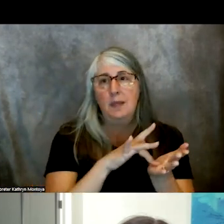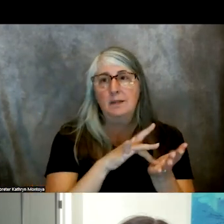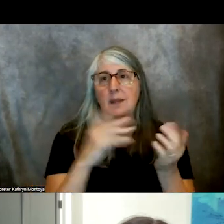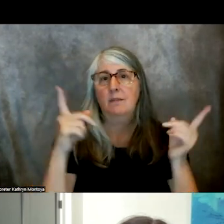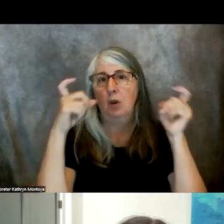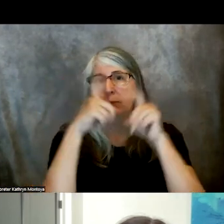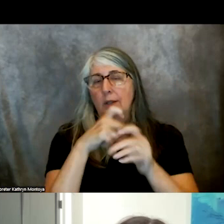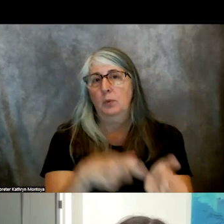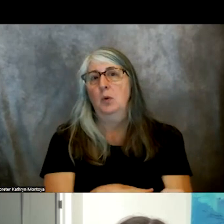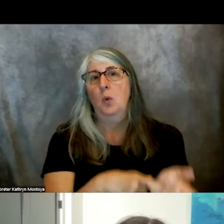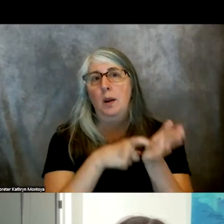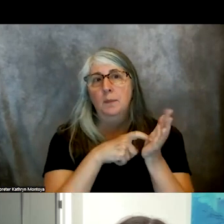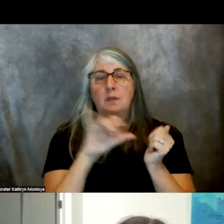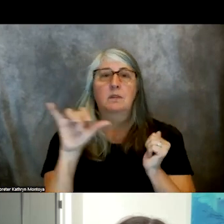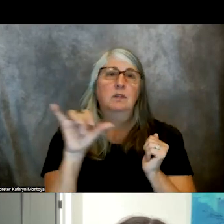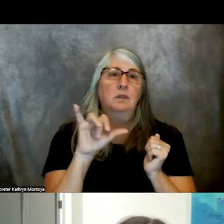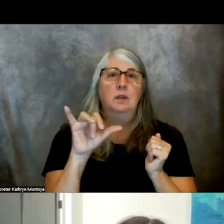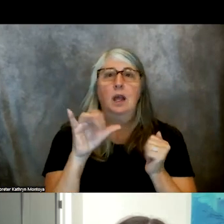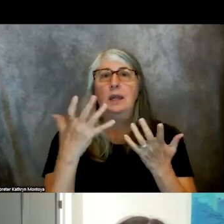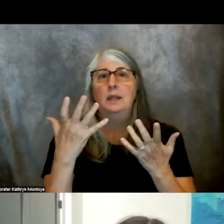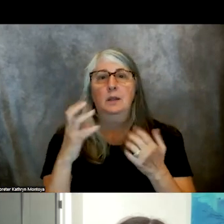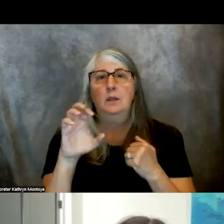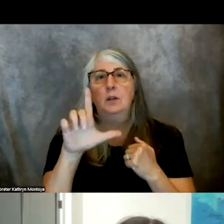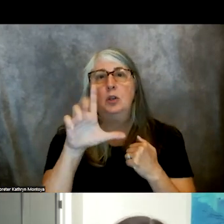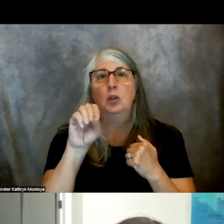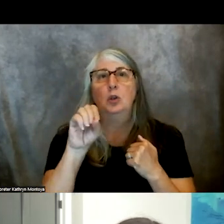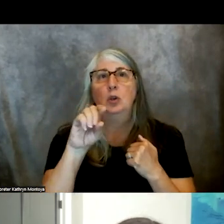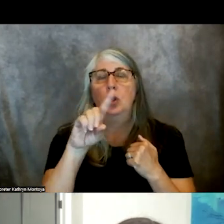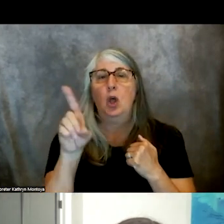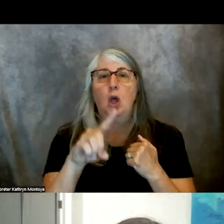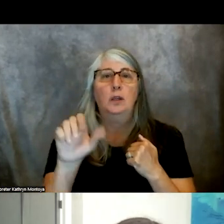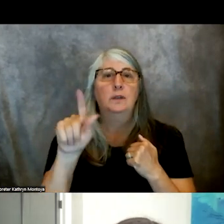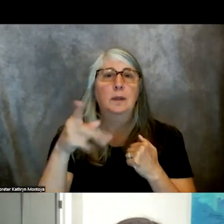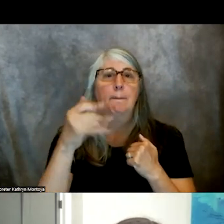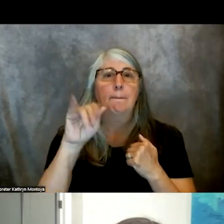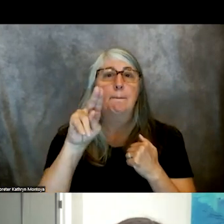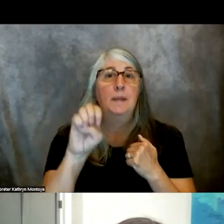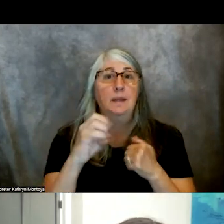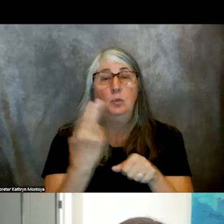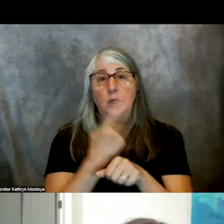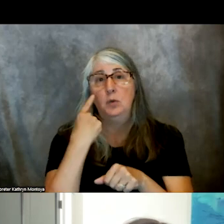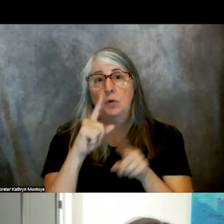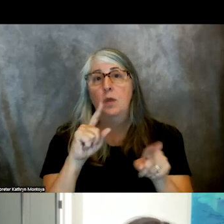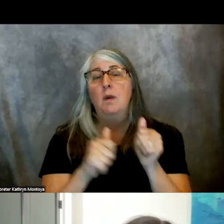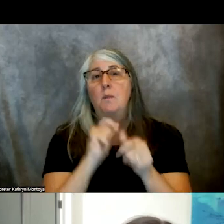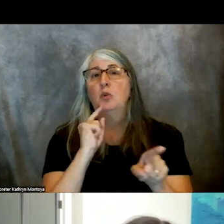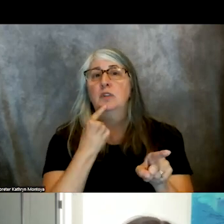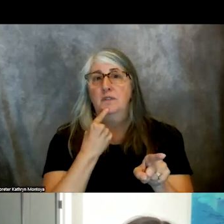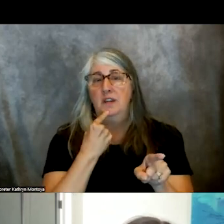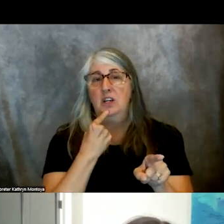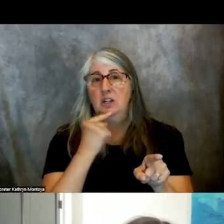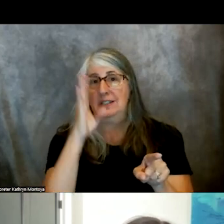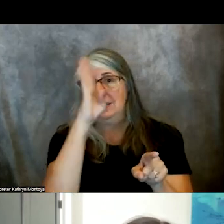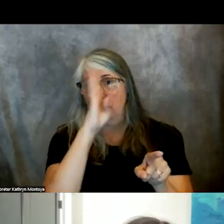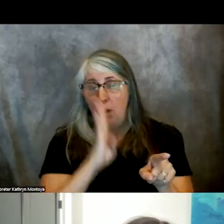complex requirements like clozapine that we use for the most severe cases of